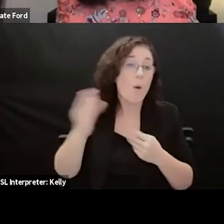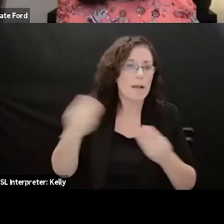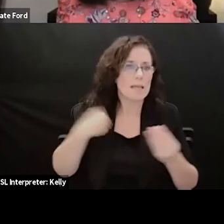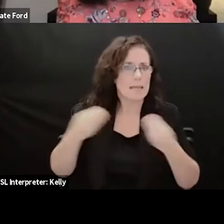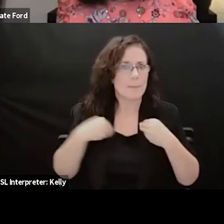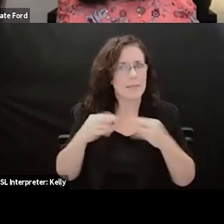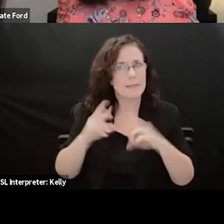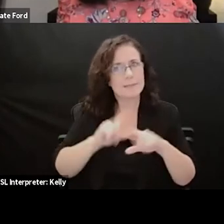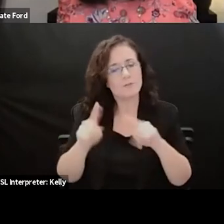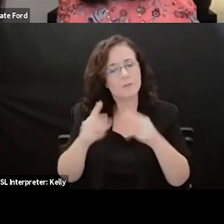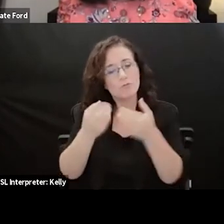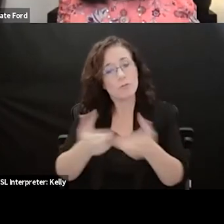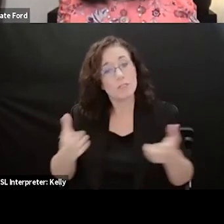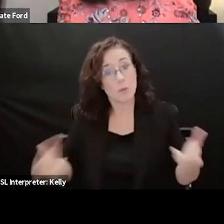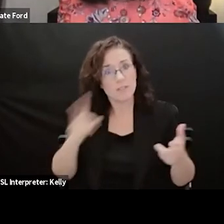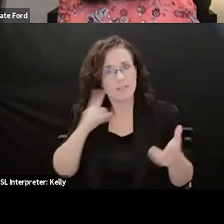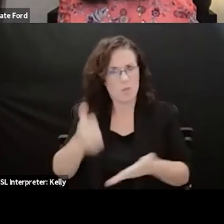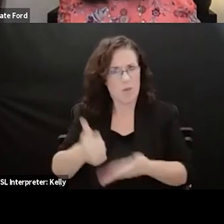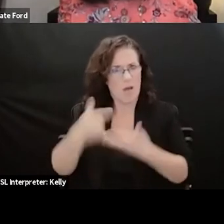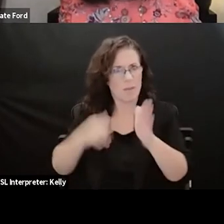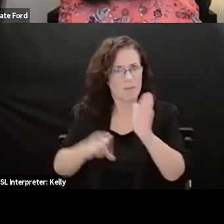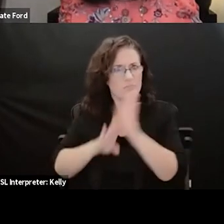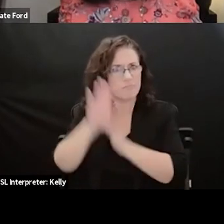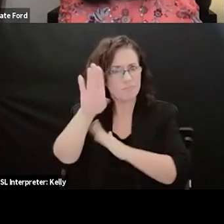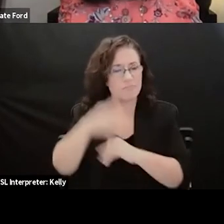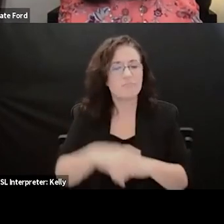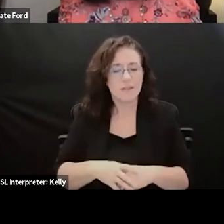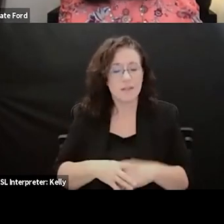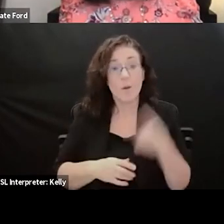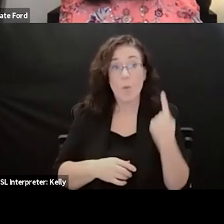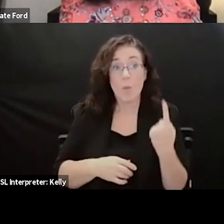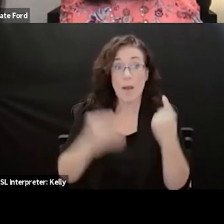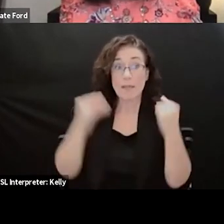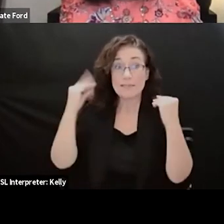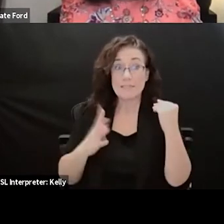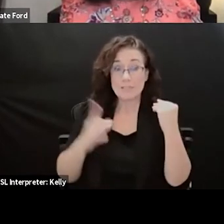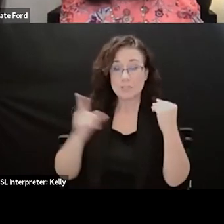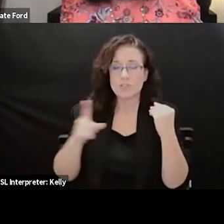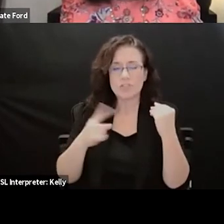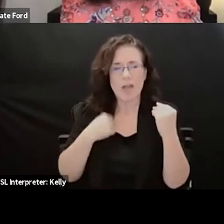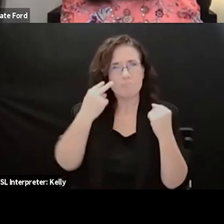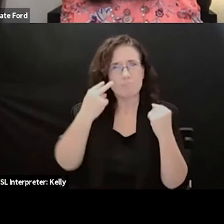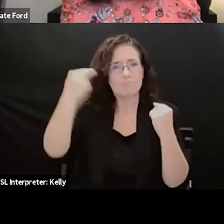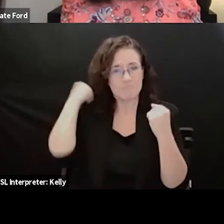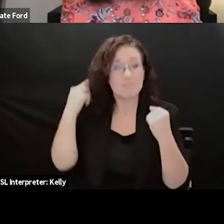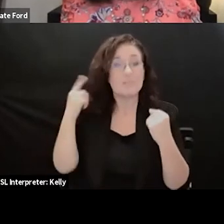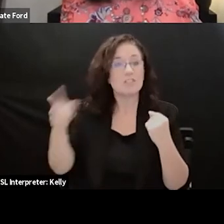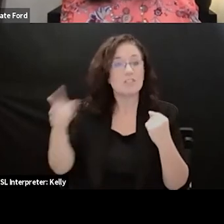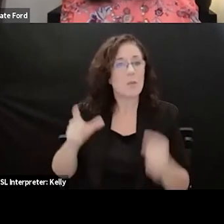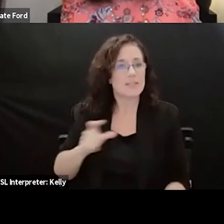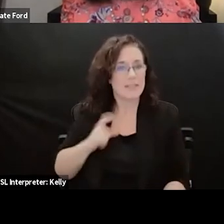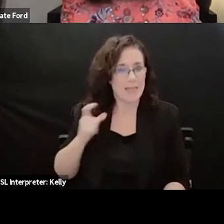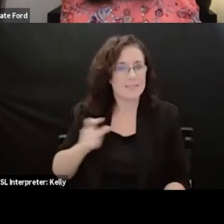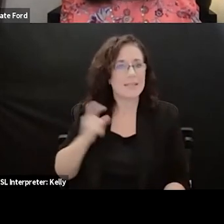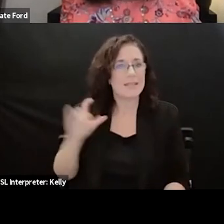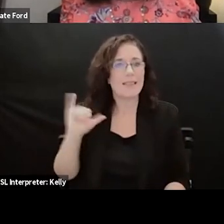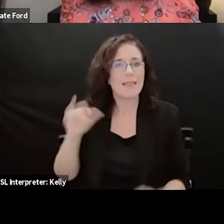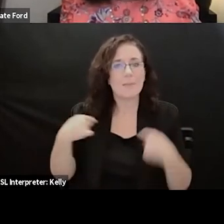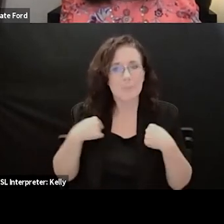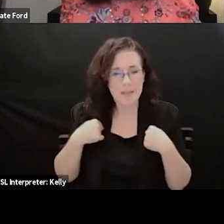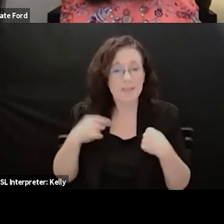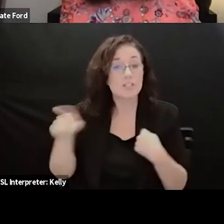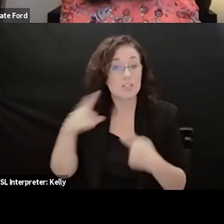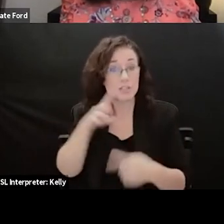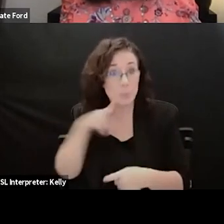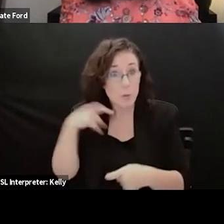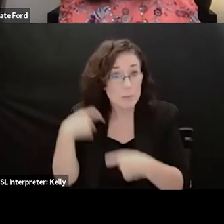needed to succeed one teacher in particular comes to mind she was a latina like me she spoke spanish